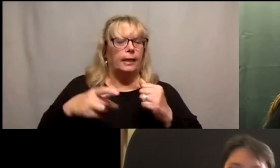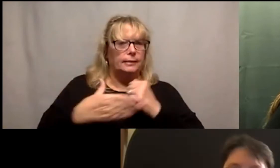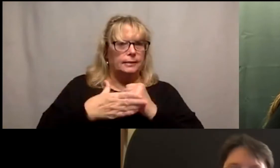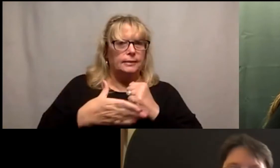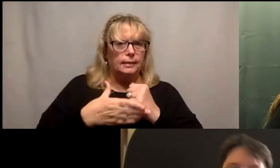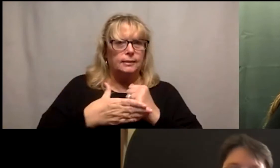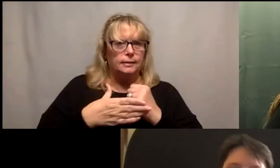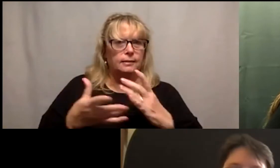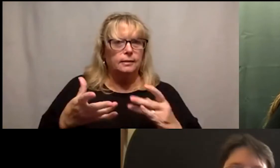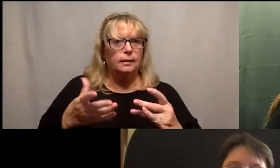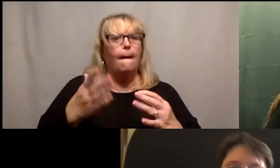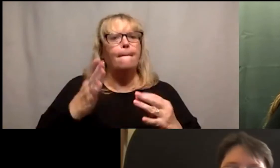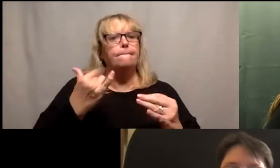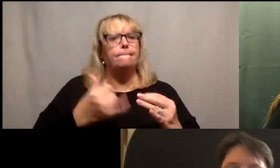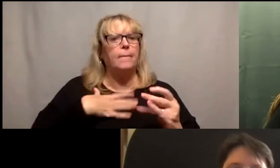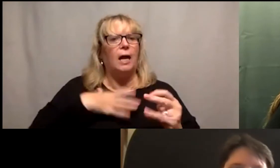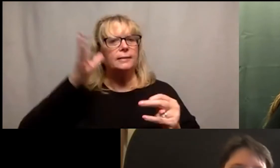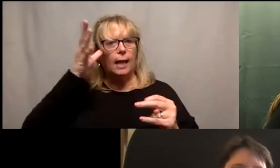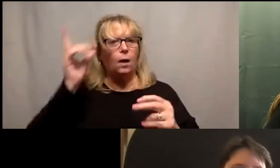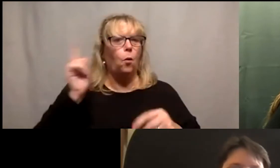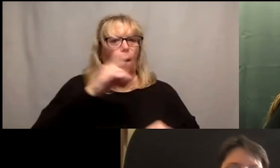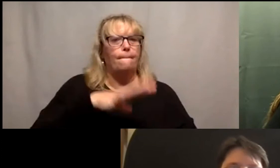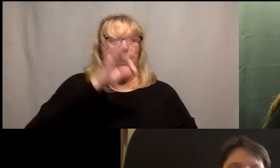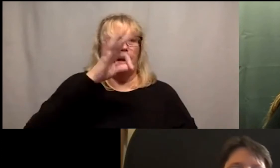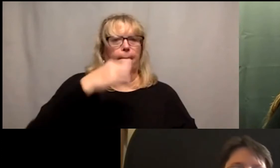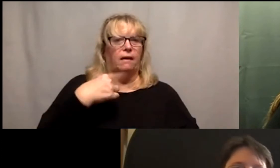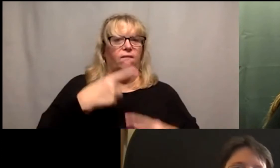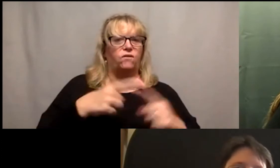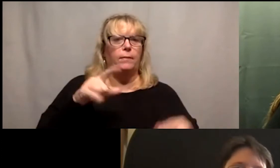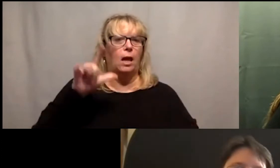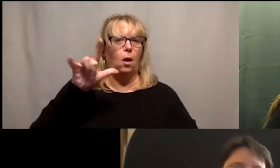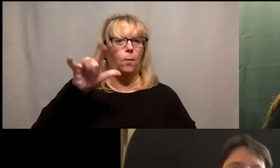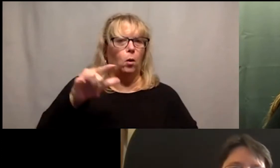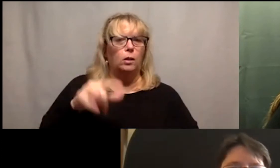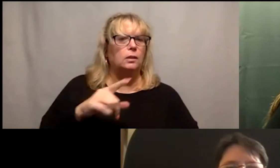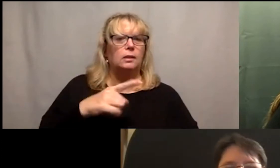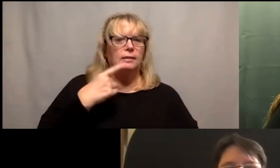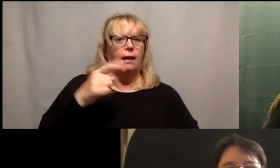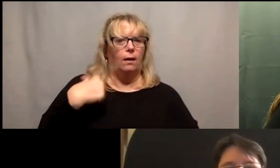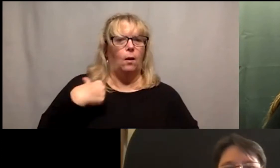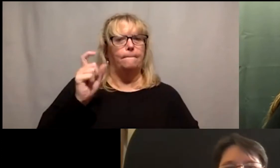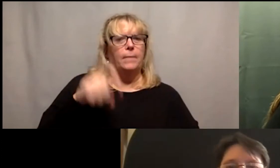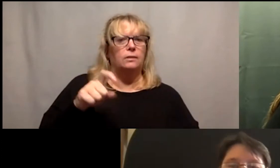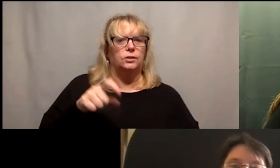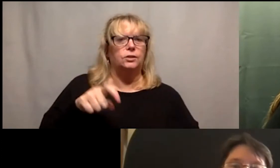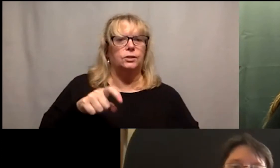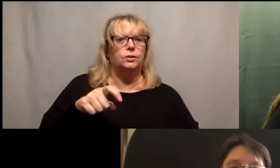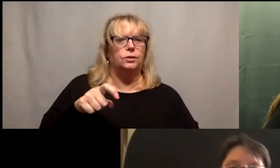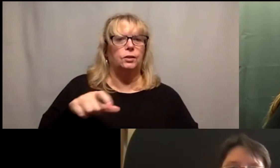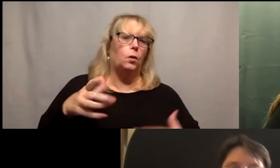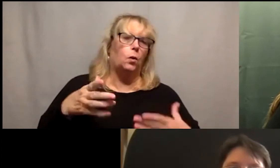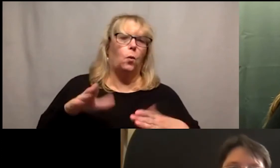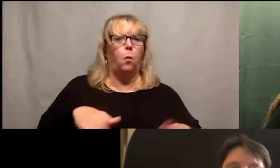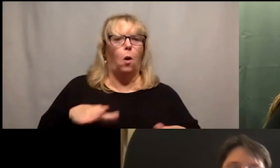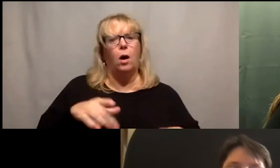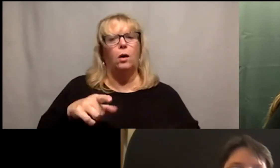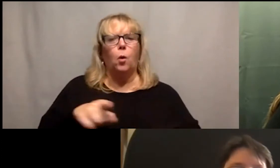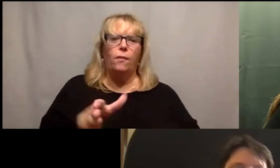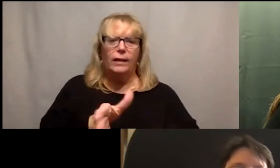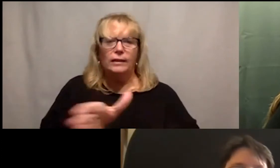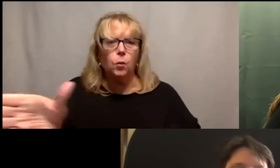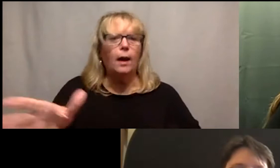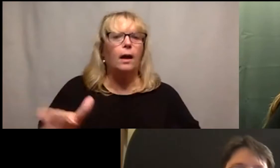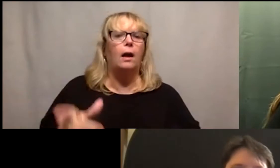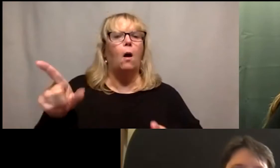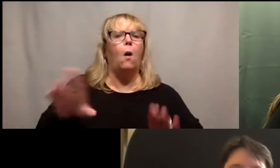Because my dad, when he picked me up from the airport, he was like, well, we got to go this way, and he would open the door